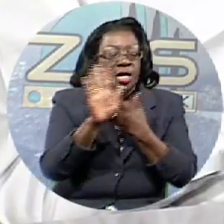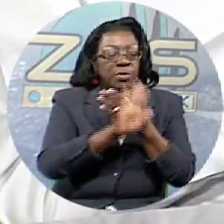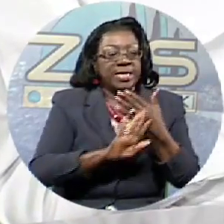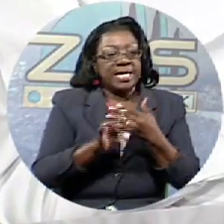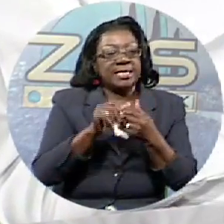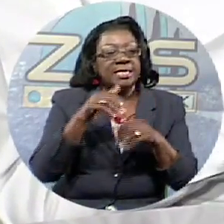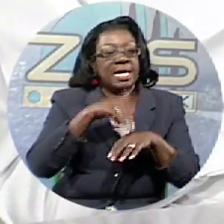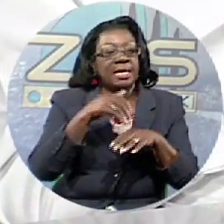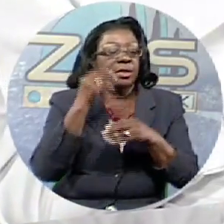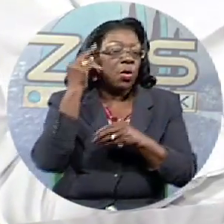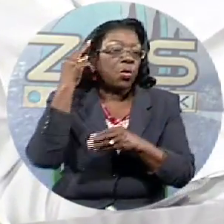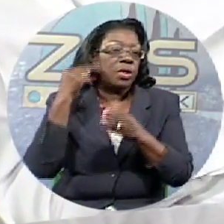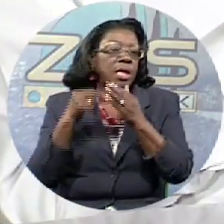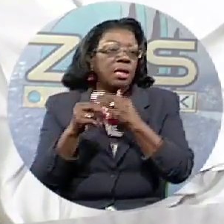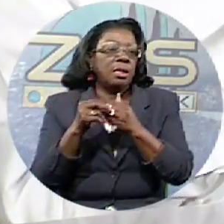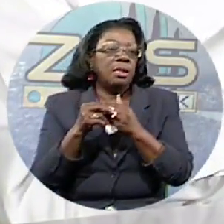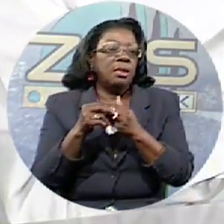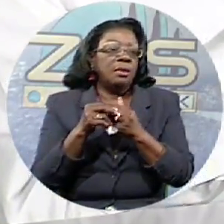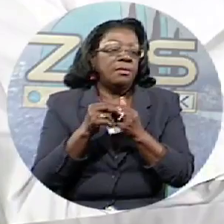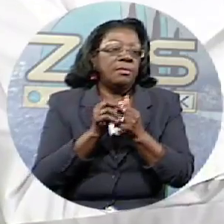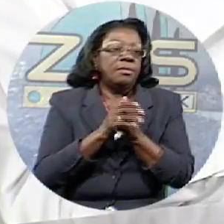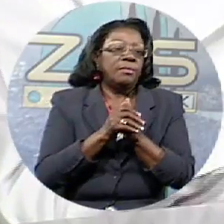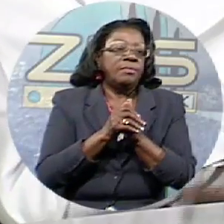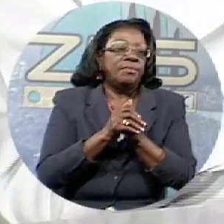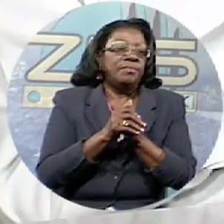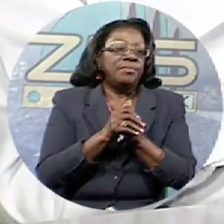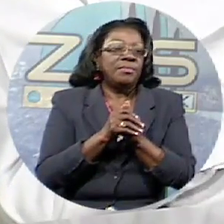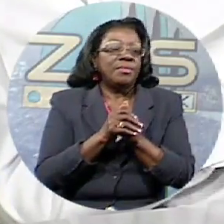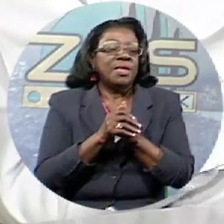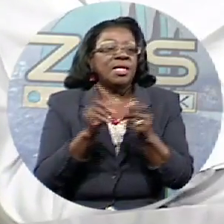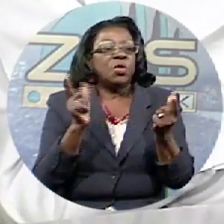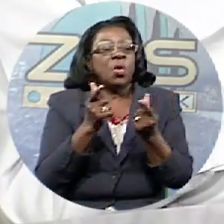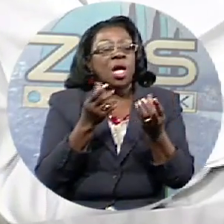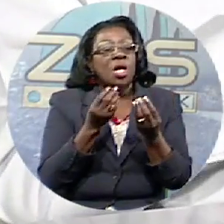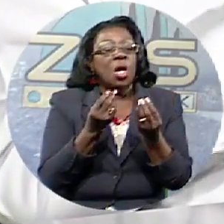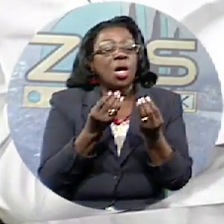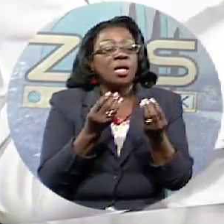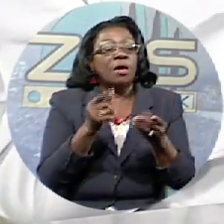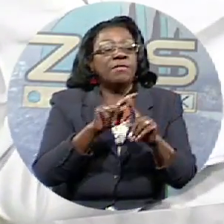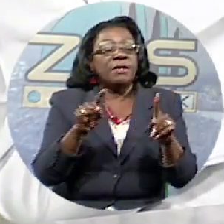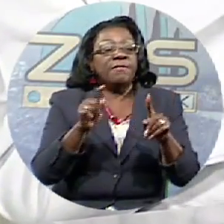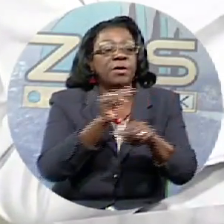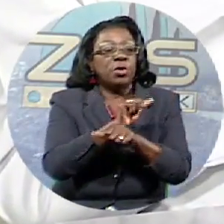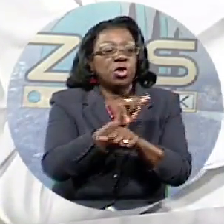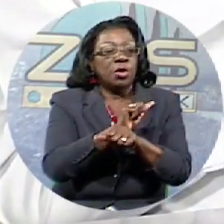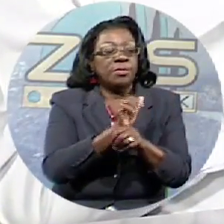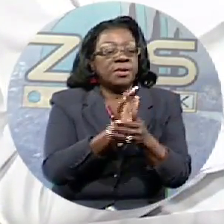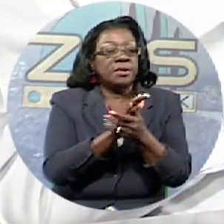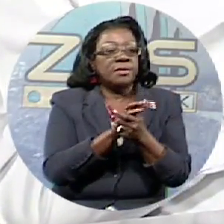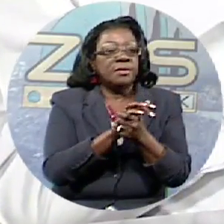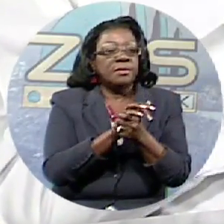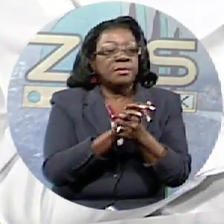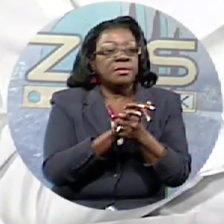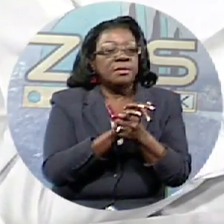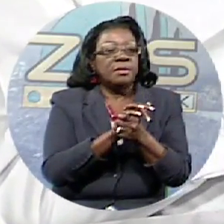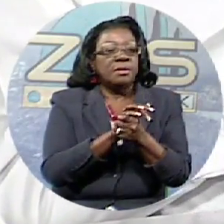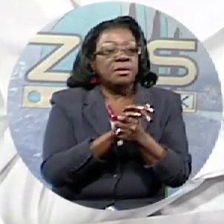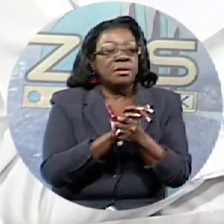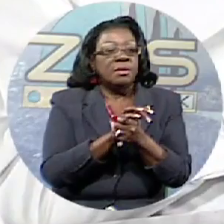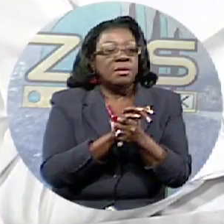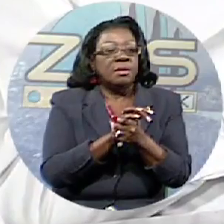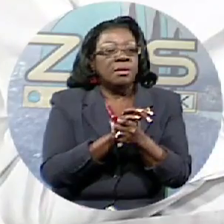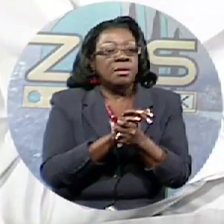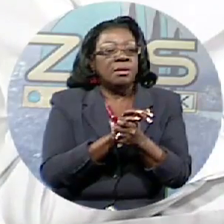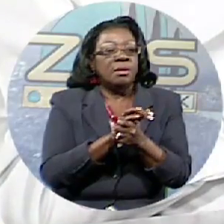train multi-talented and multifaceted dogs, mm-hmm. as our security are multi-talented also. Yeah. We had issues